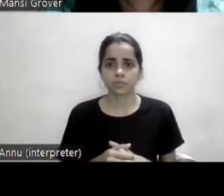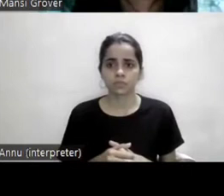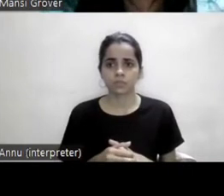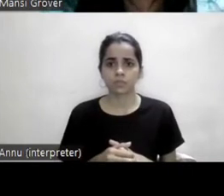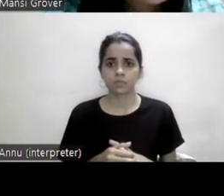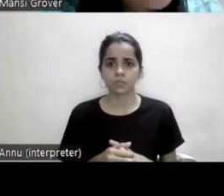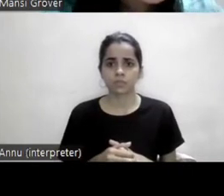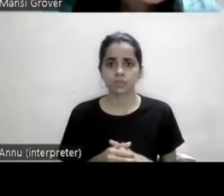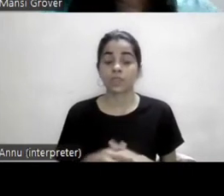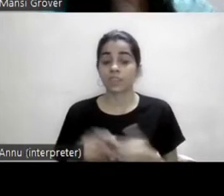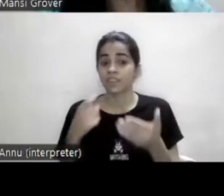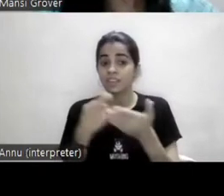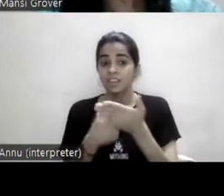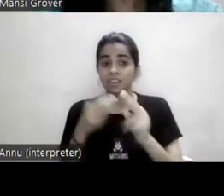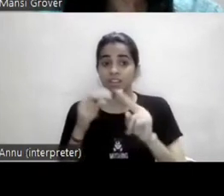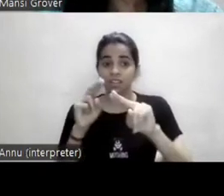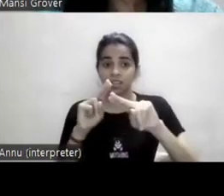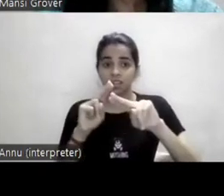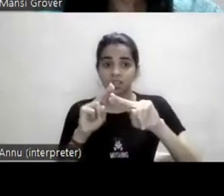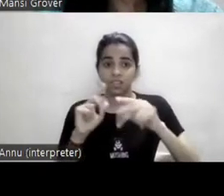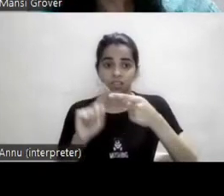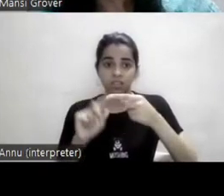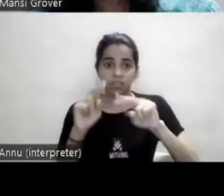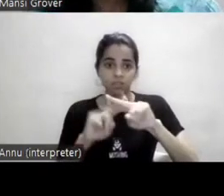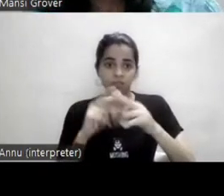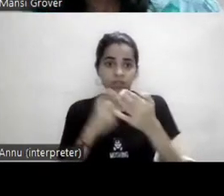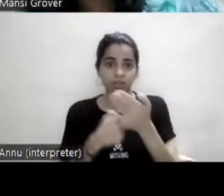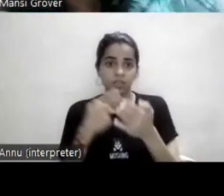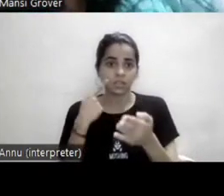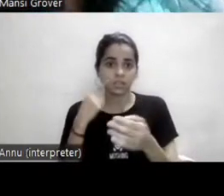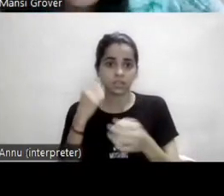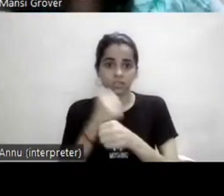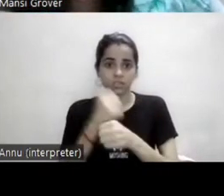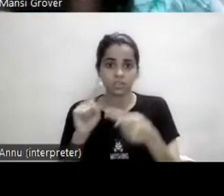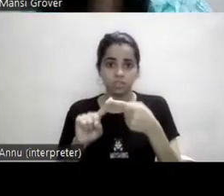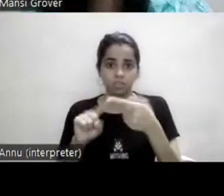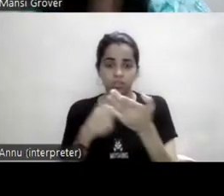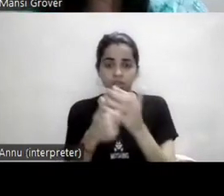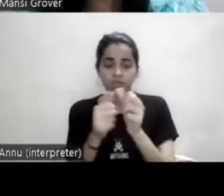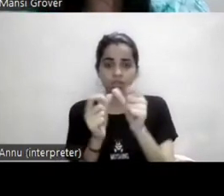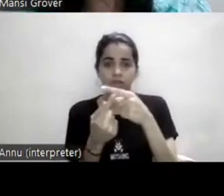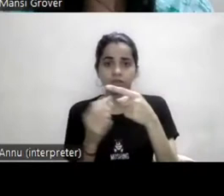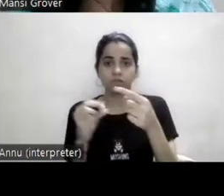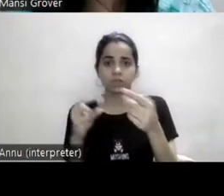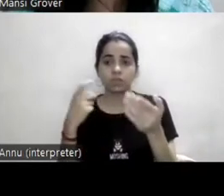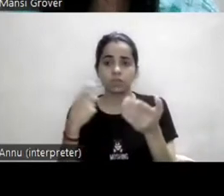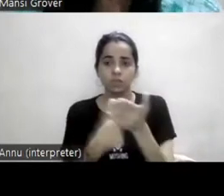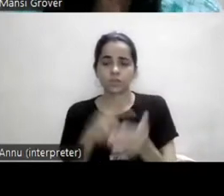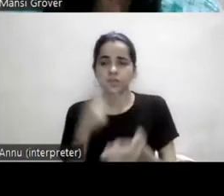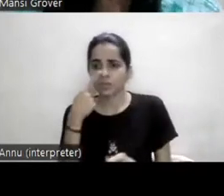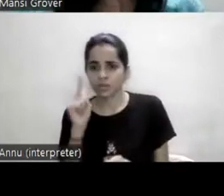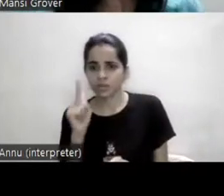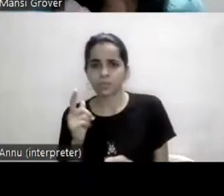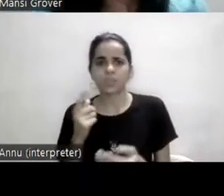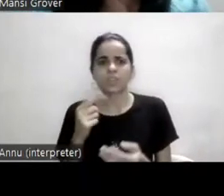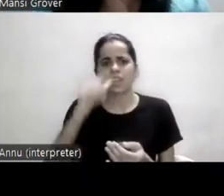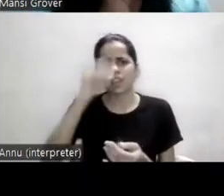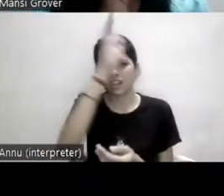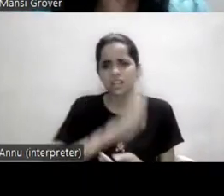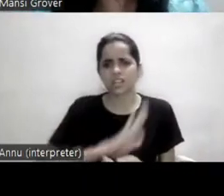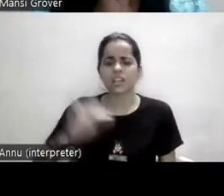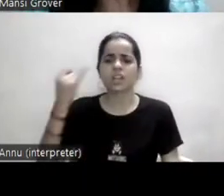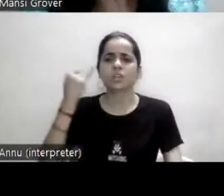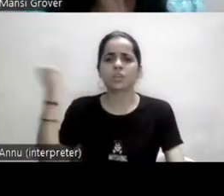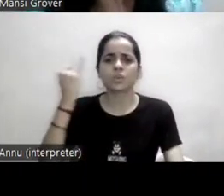mothers. Now, what is a refrigerator mother? This is a fairly new idea for India, but this has always